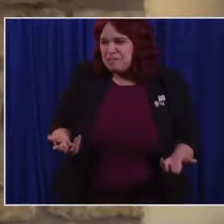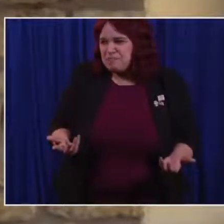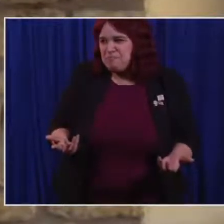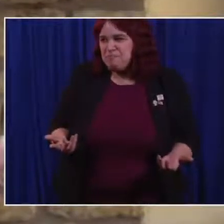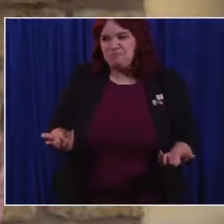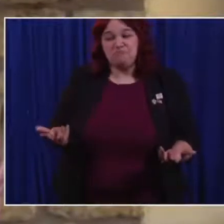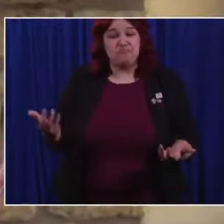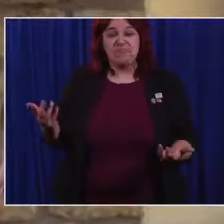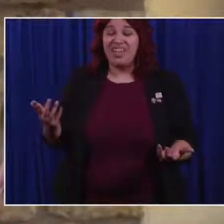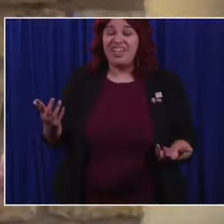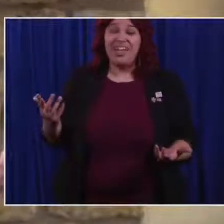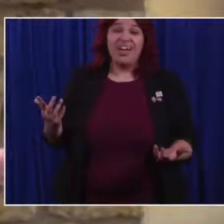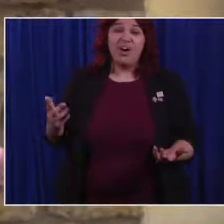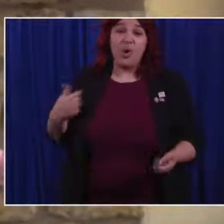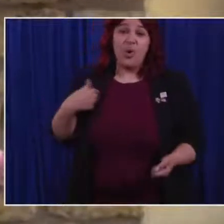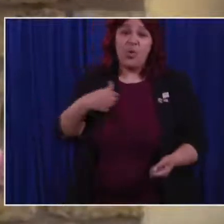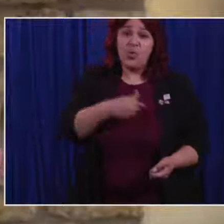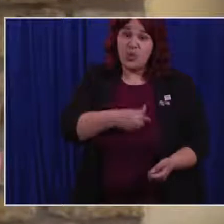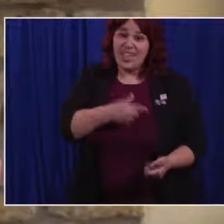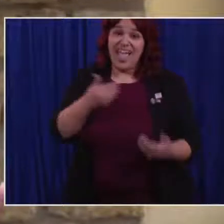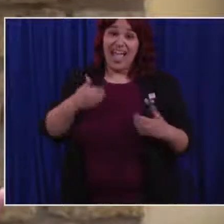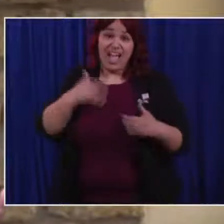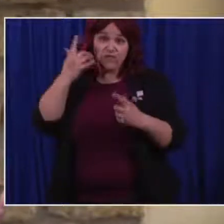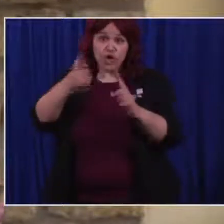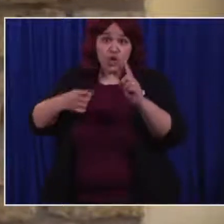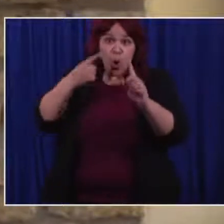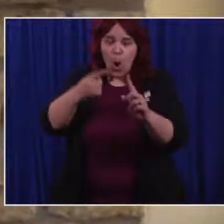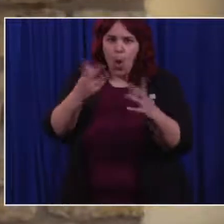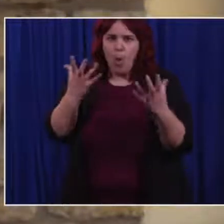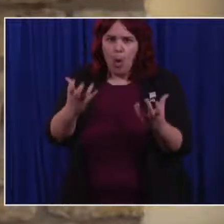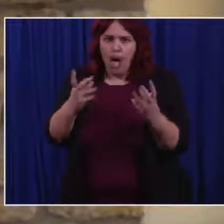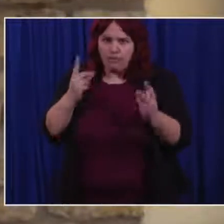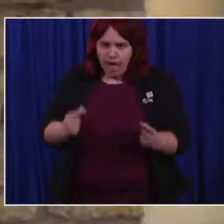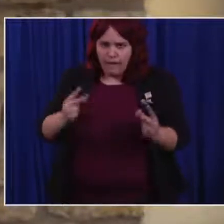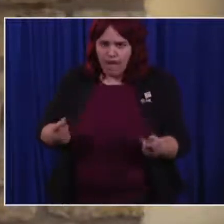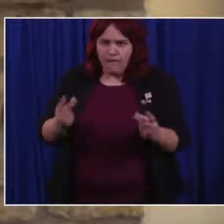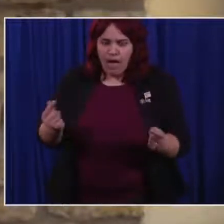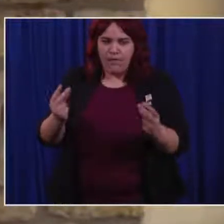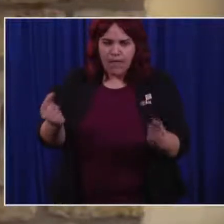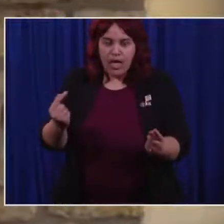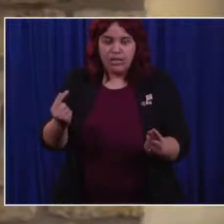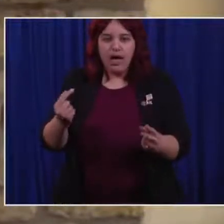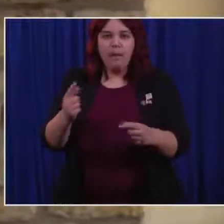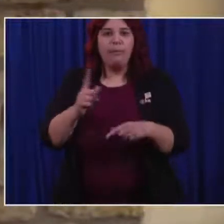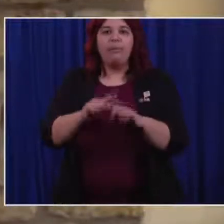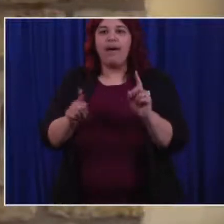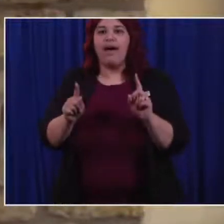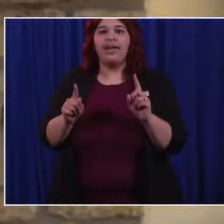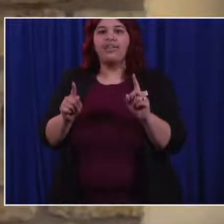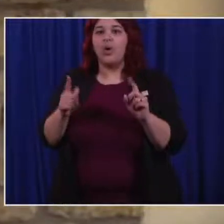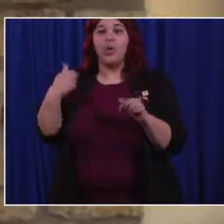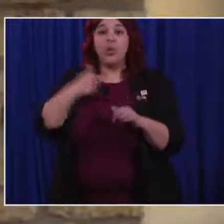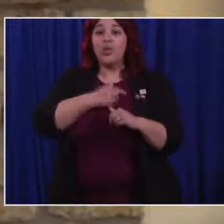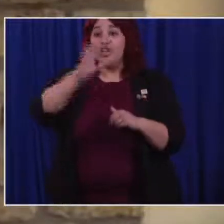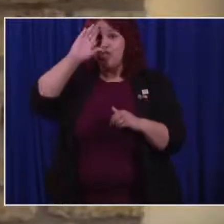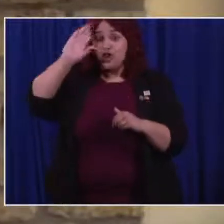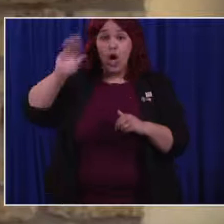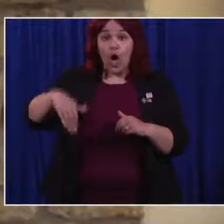we're in a sprint to get as many people vaccinated as quickly as we can, but we're also in a marathon in a sense